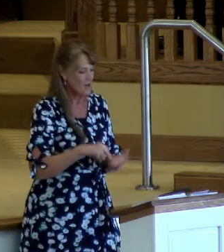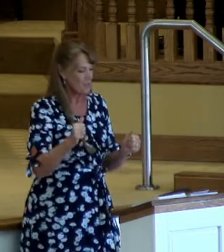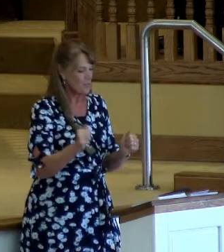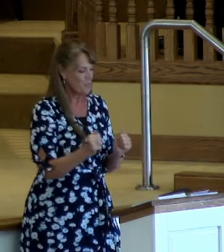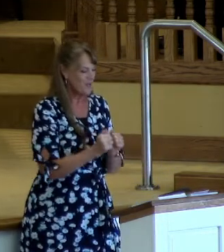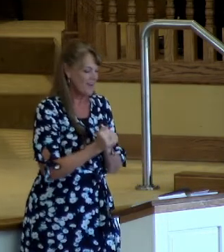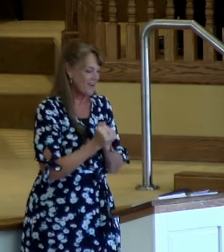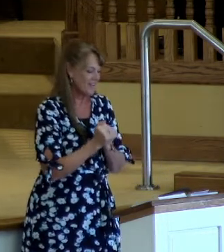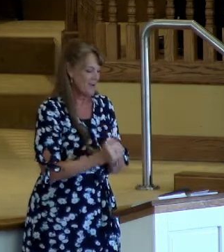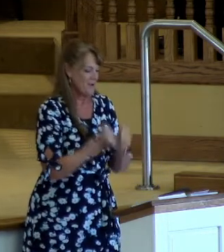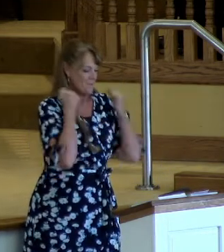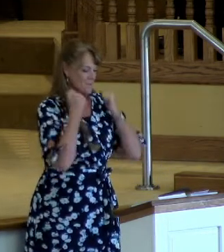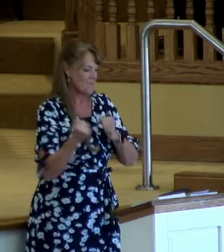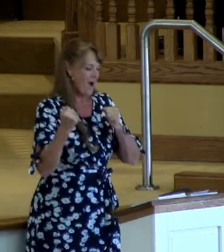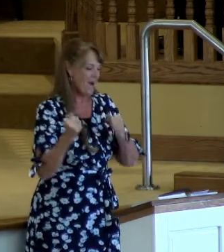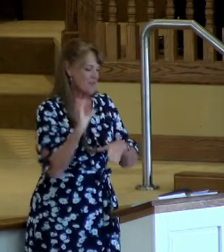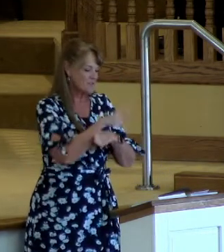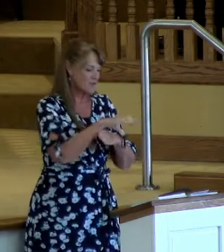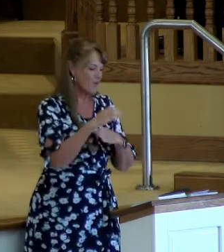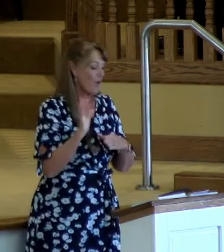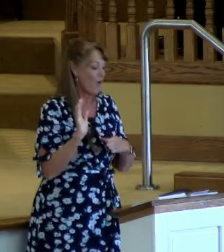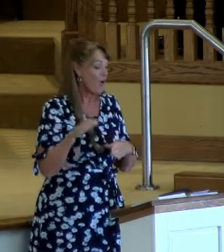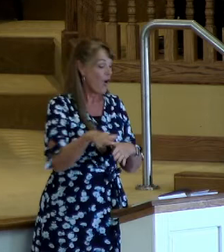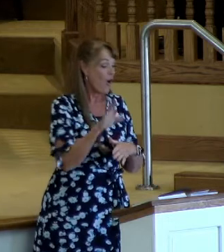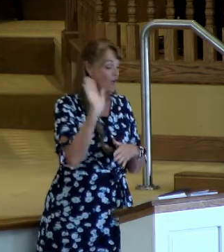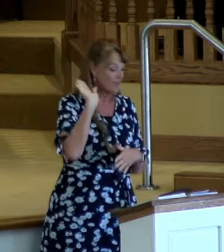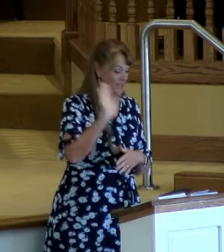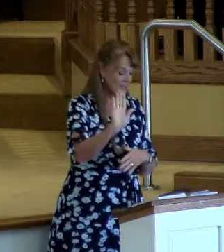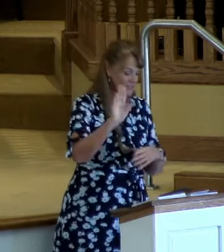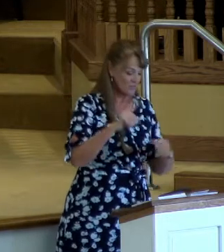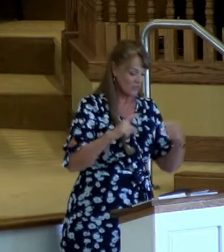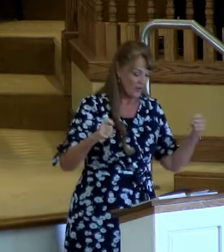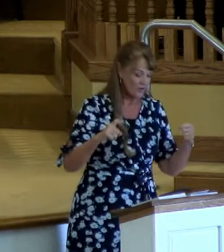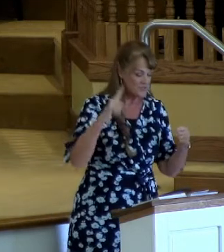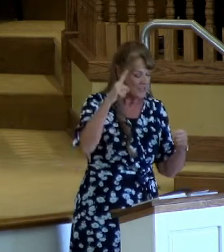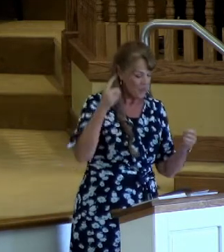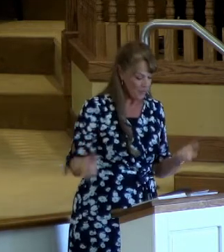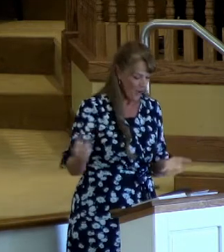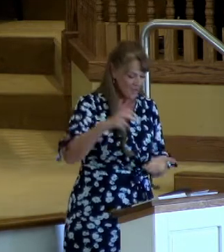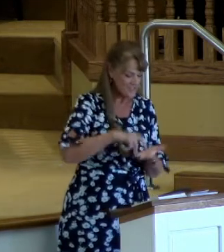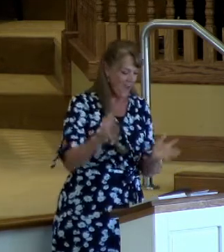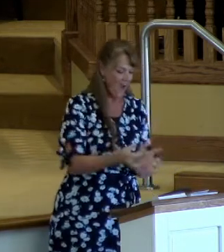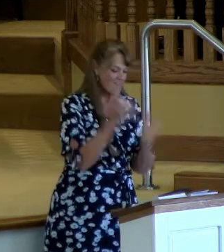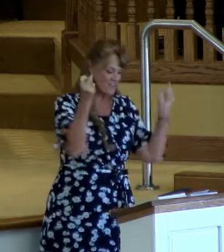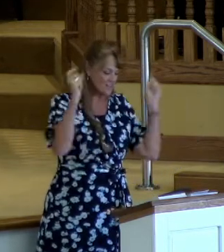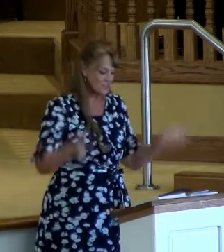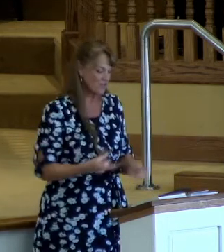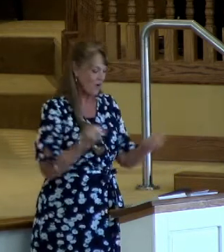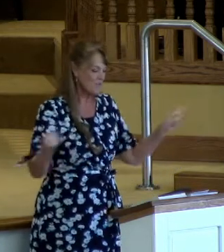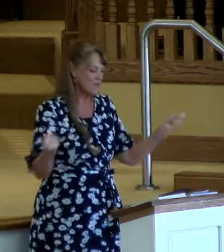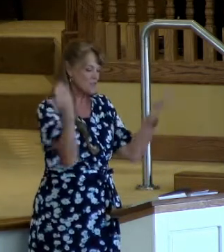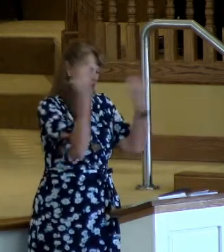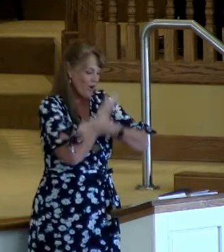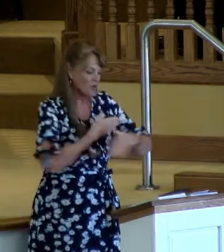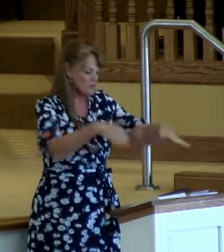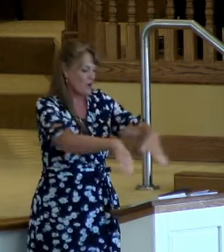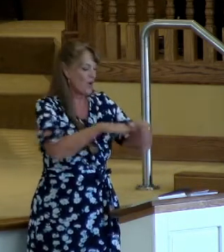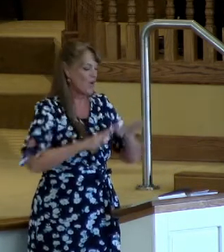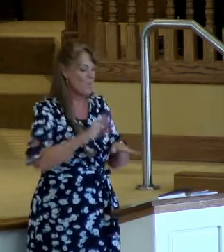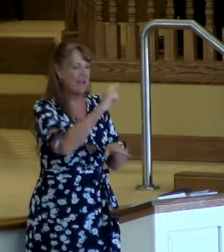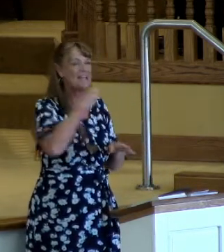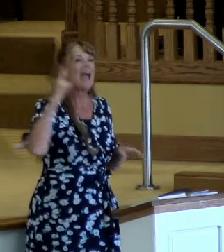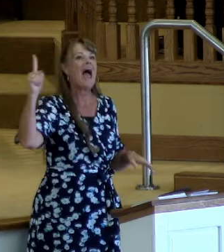arose, with a mighty triumph for his foes. He arose a victor from the